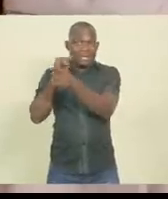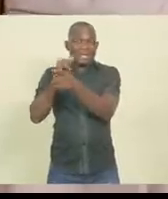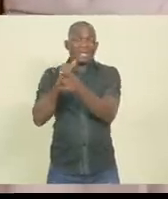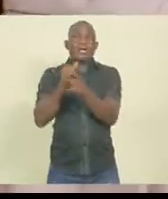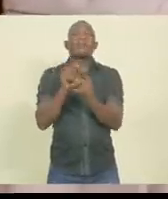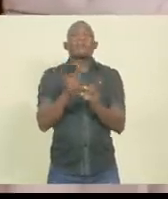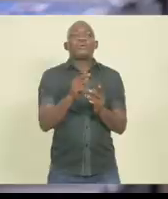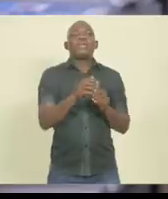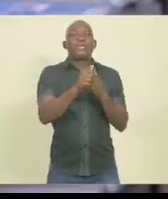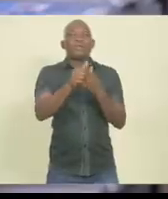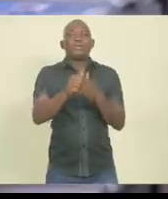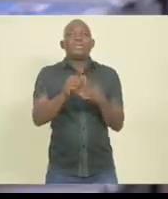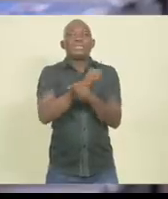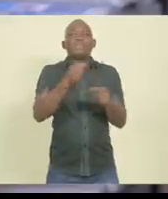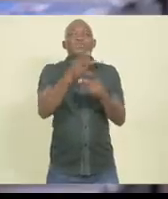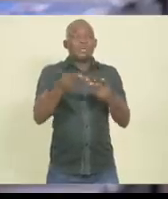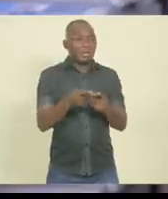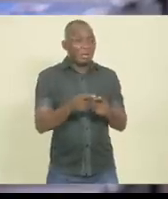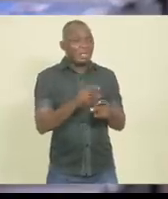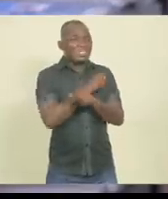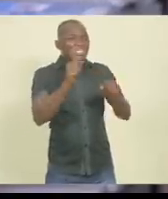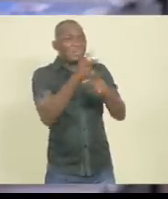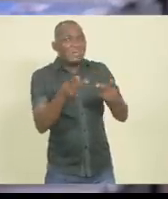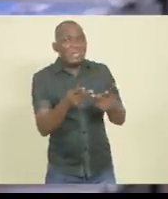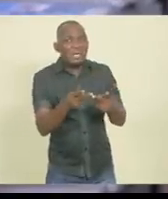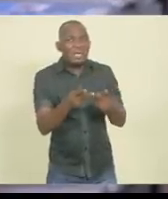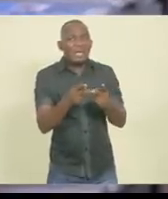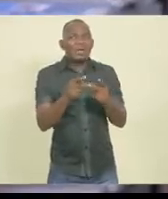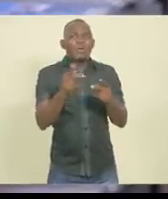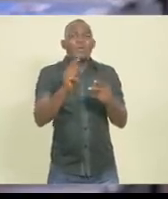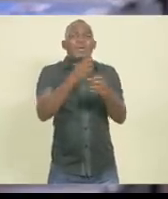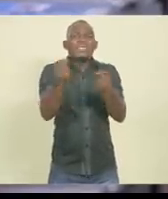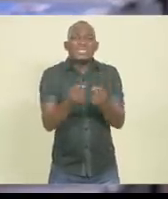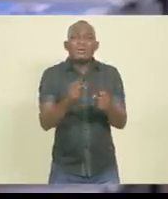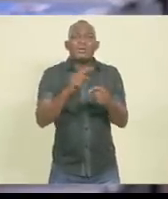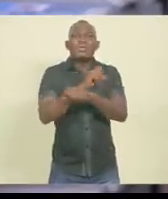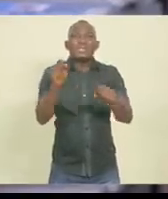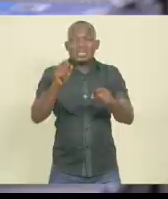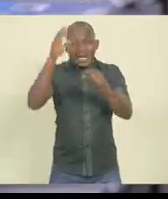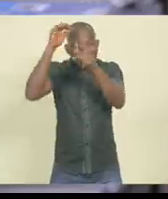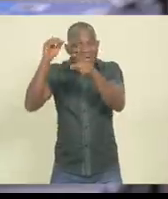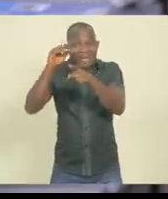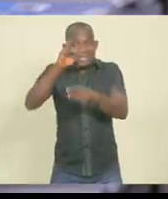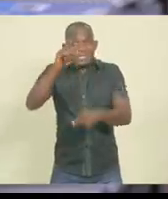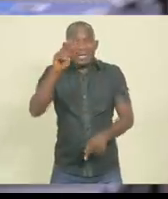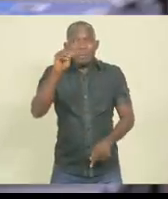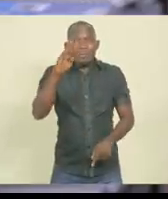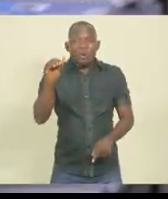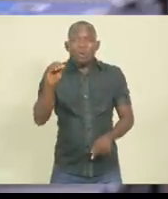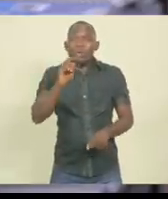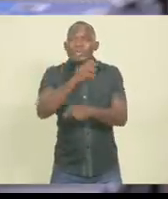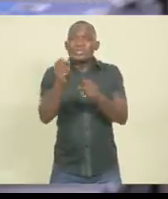you'll be safe. Safe? Nowhere is safe from Jumbo. Nowhere is safe from Jumbo.